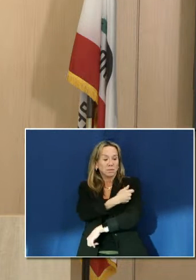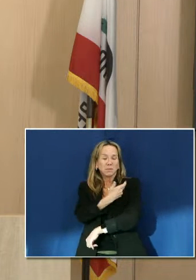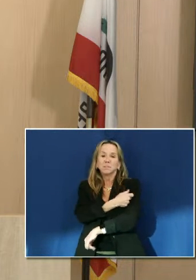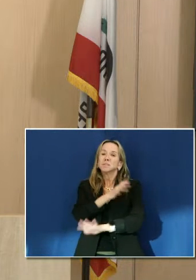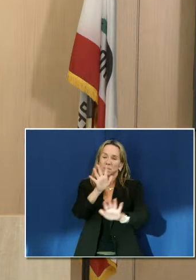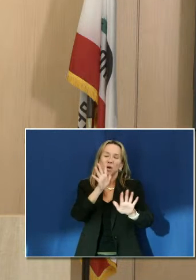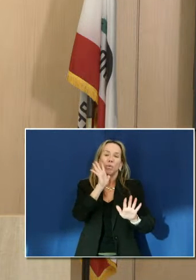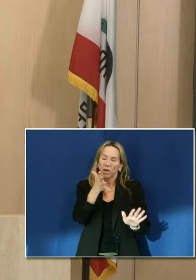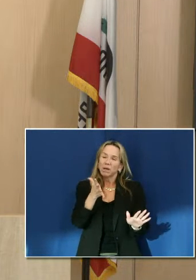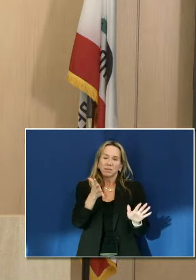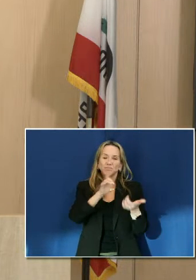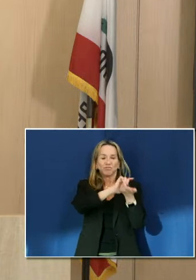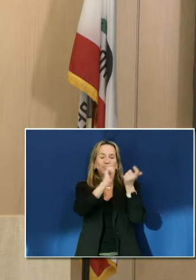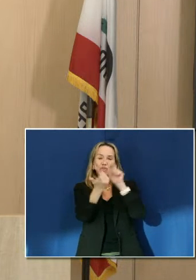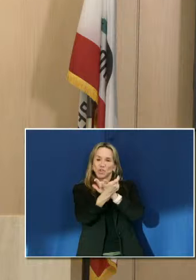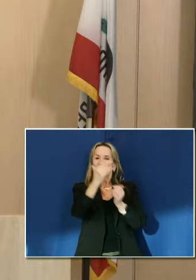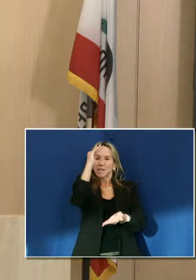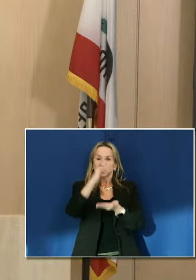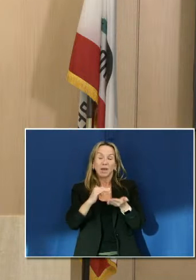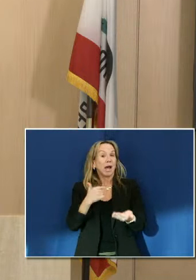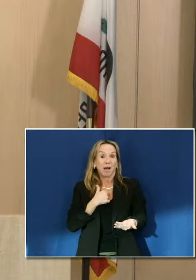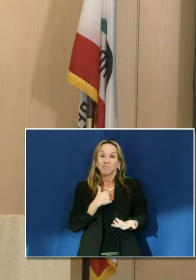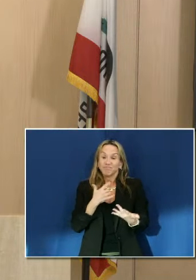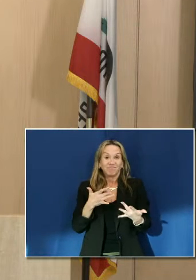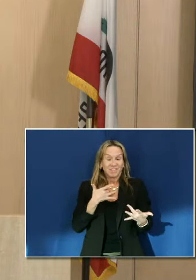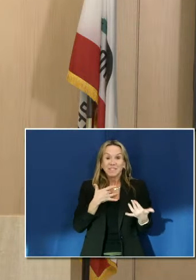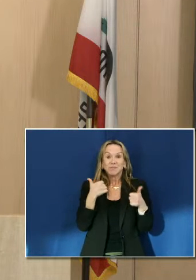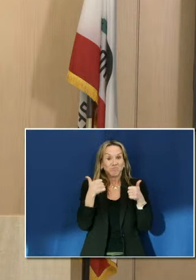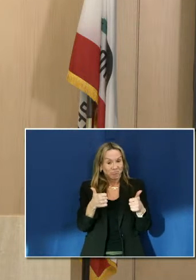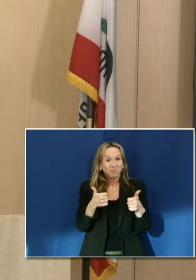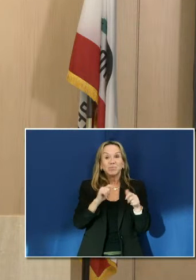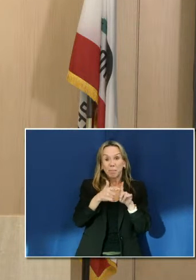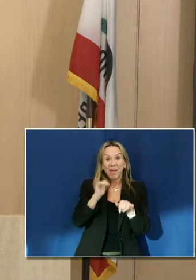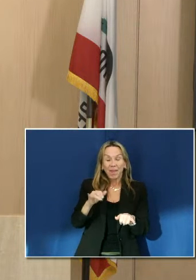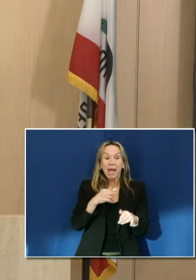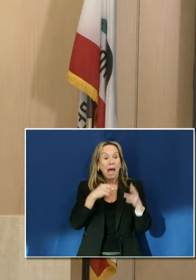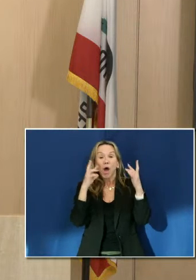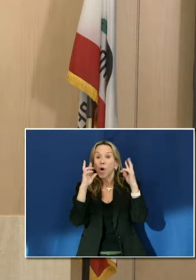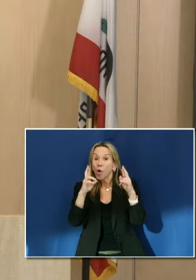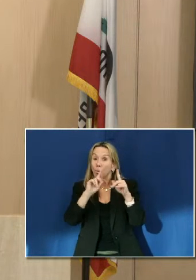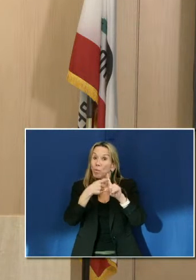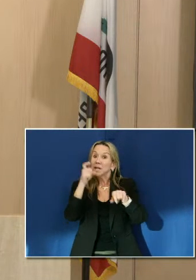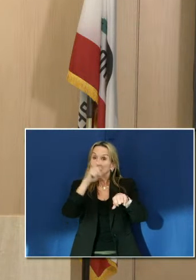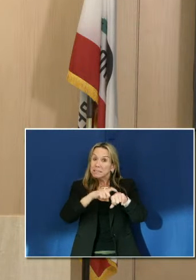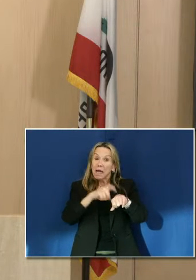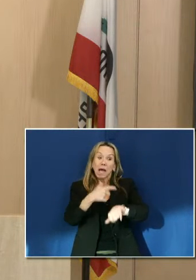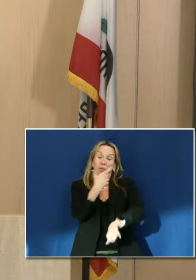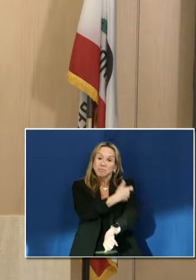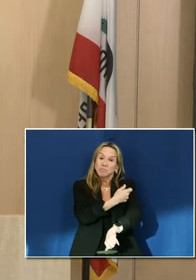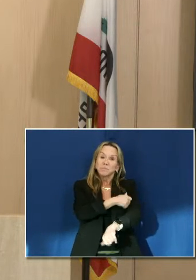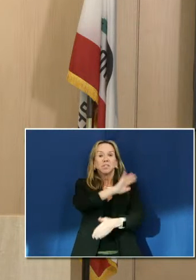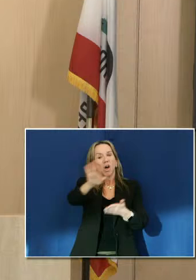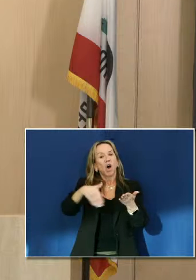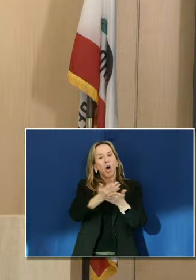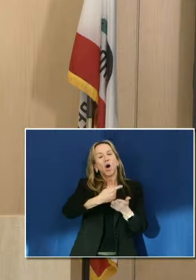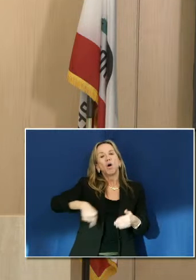I'm very optimistic about that. And I am hopeful when vaccines are available that we will all step forward and take